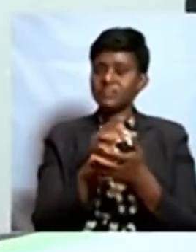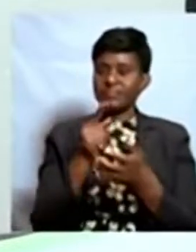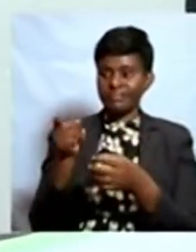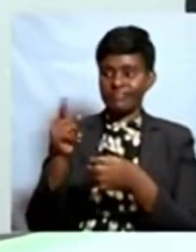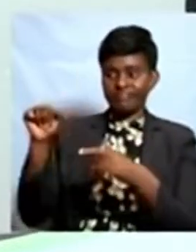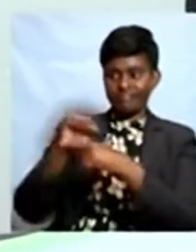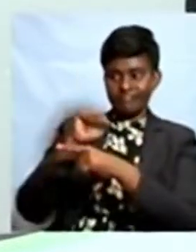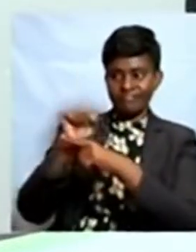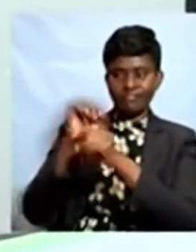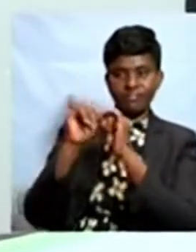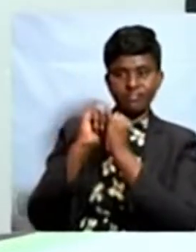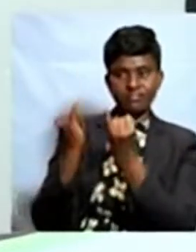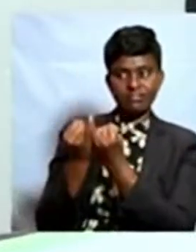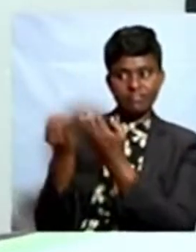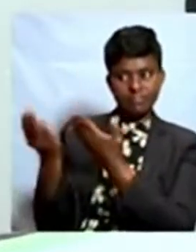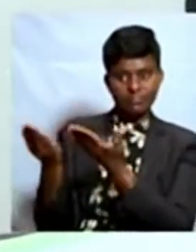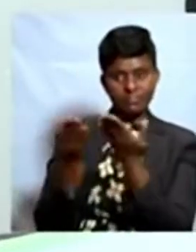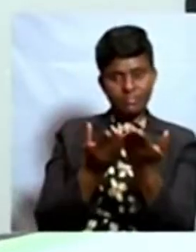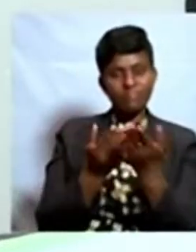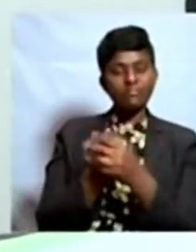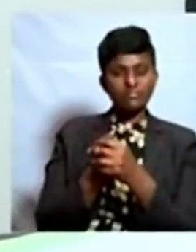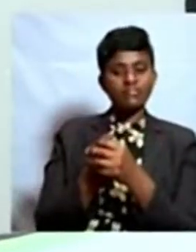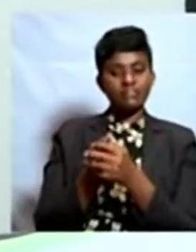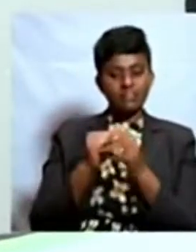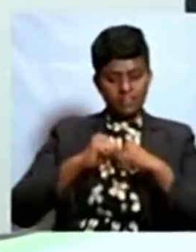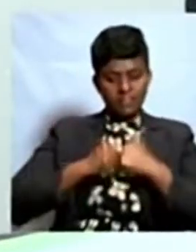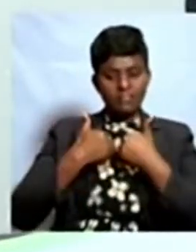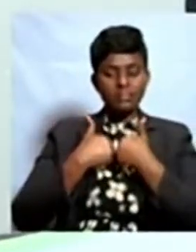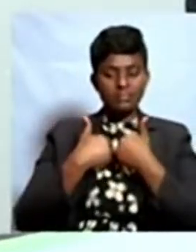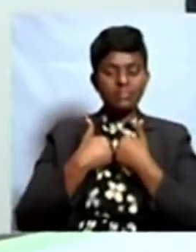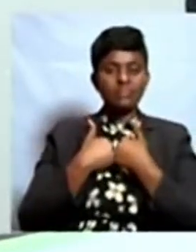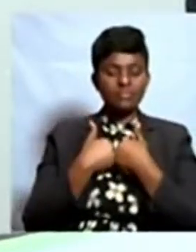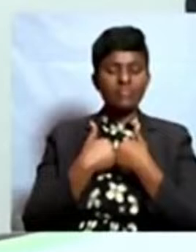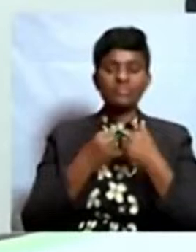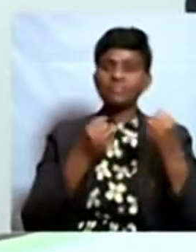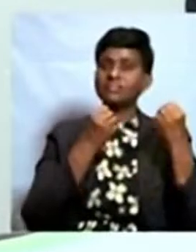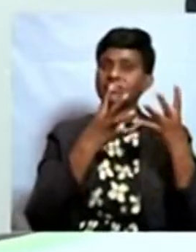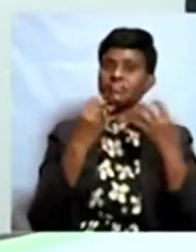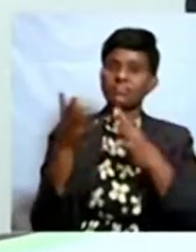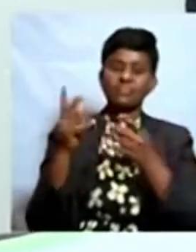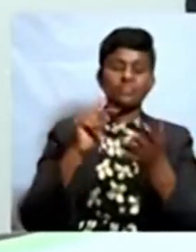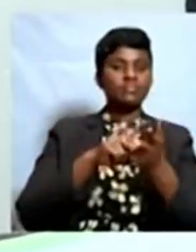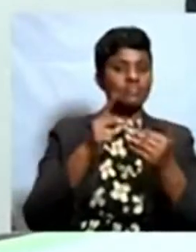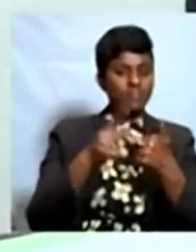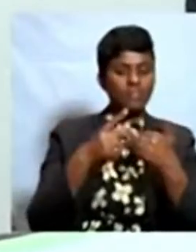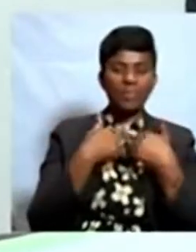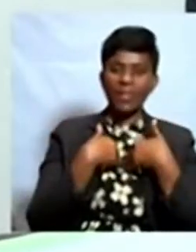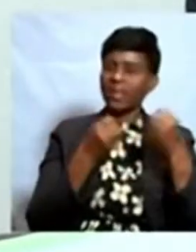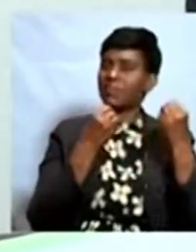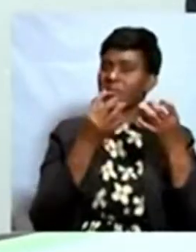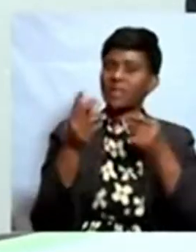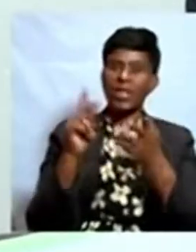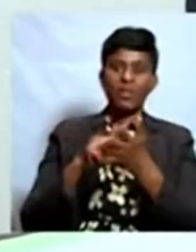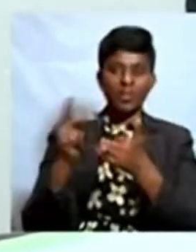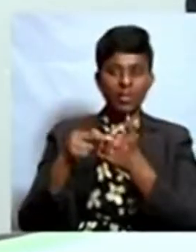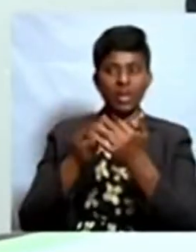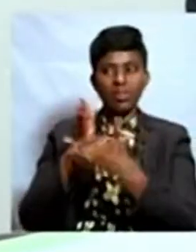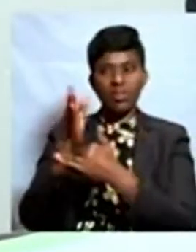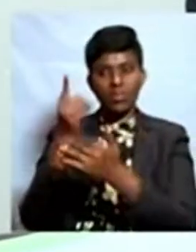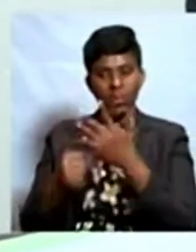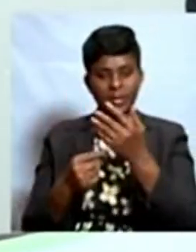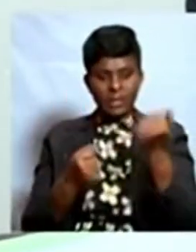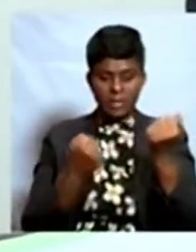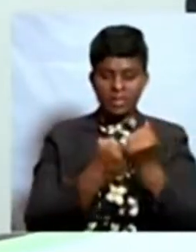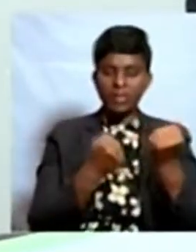training institution. We have actually had a number of programs through support